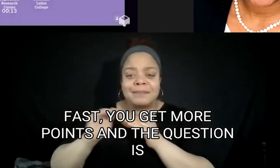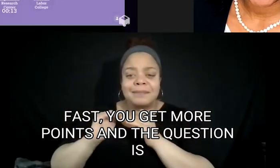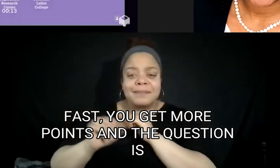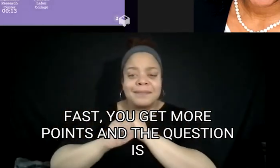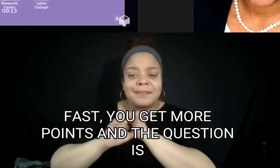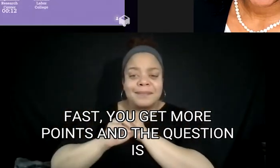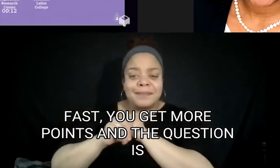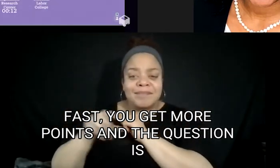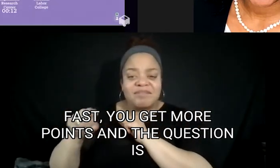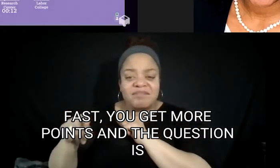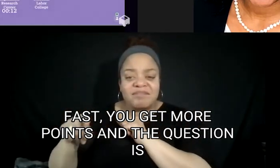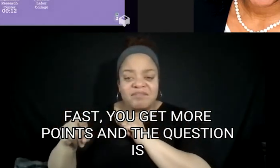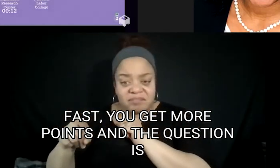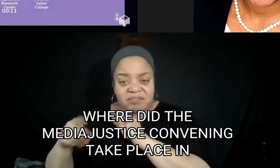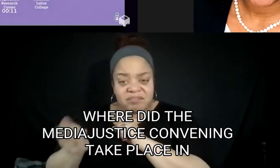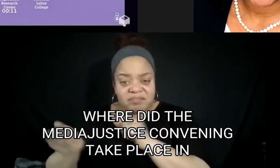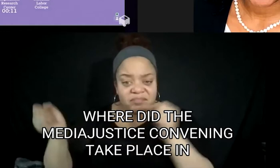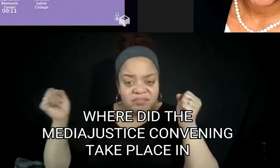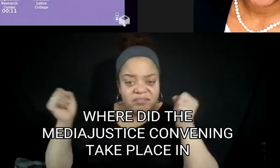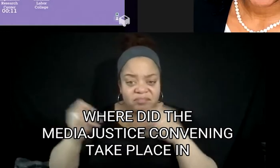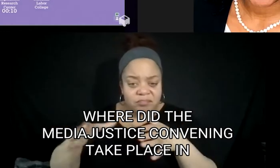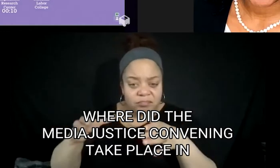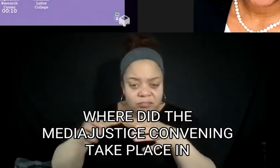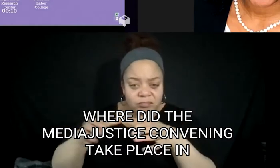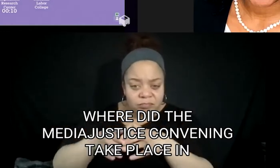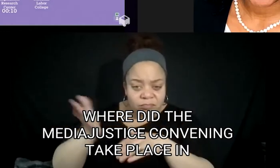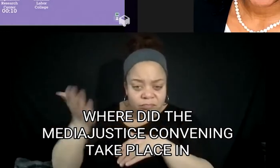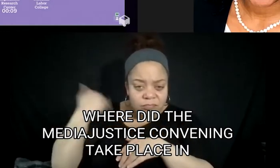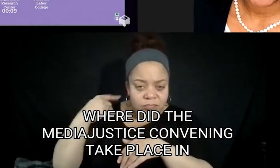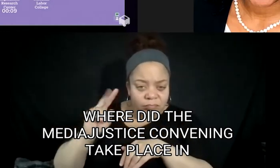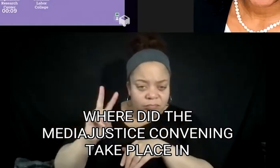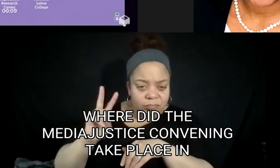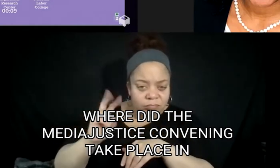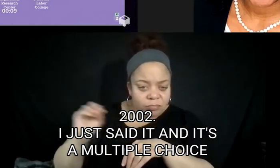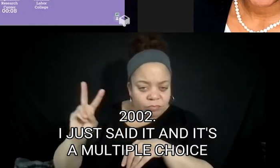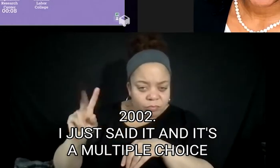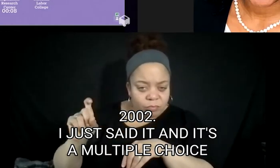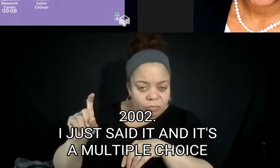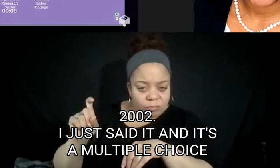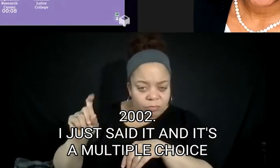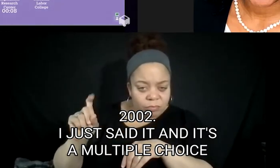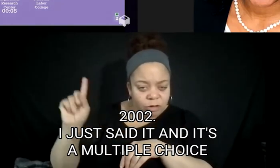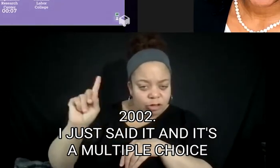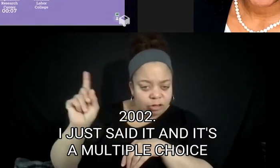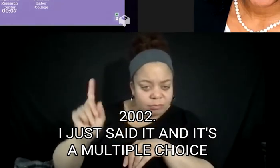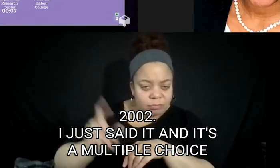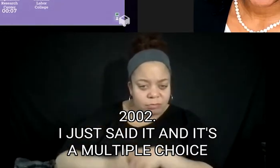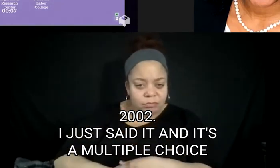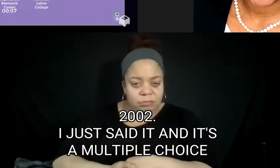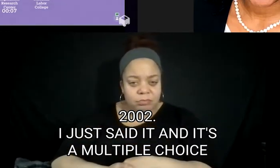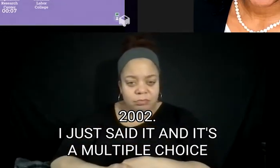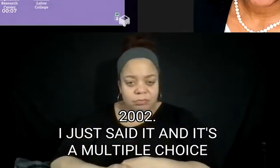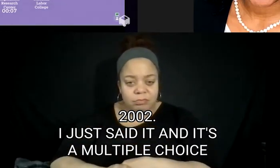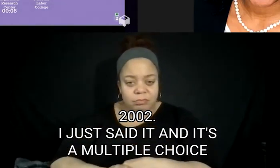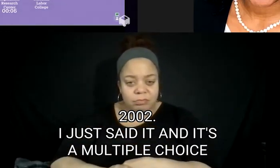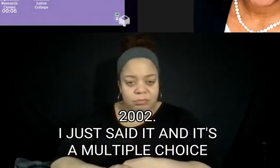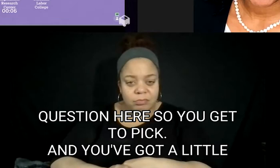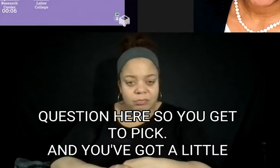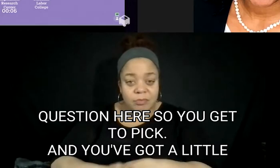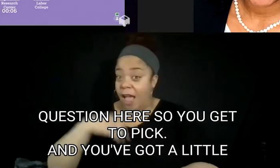it. And it's a multiple choice question here, so you get to pick. And you got a little less than 10 seconds now to